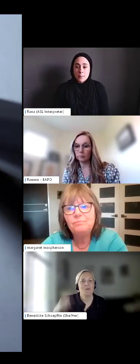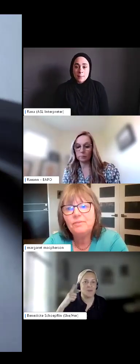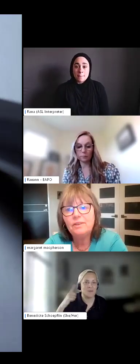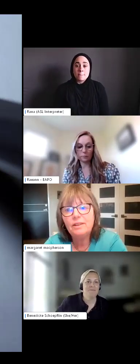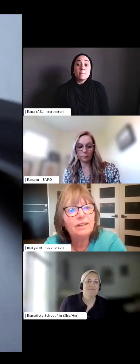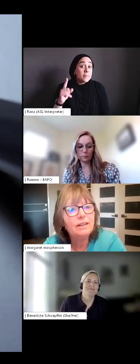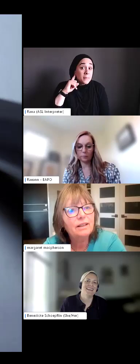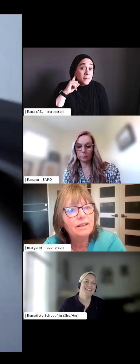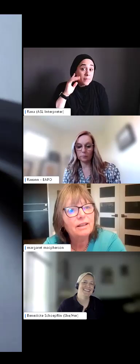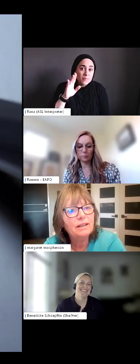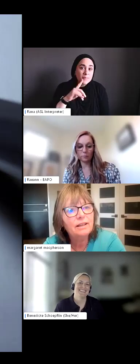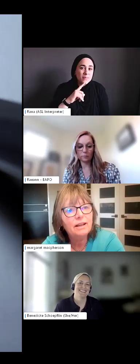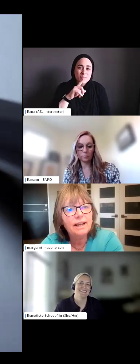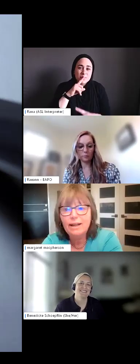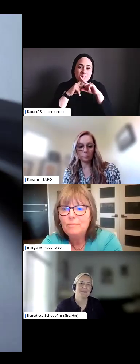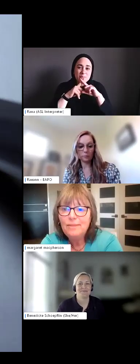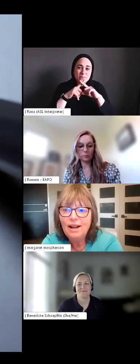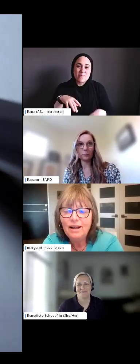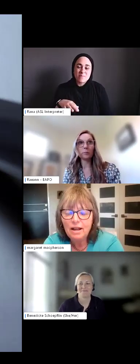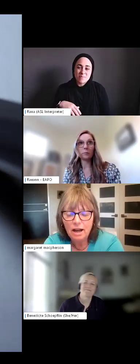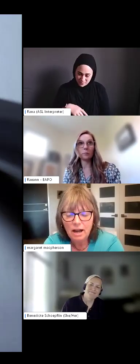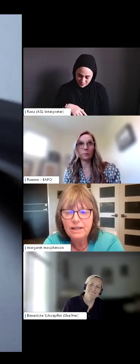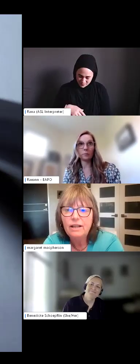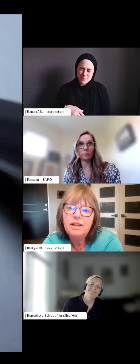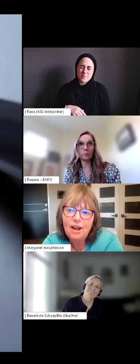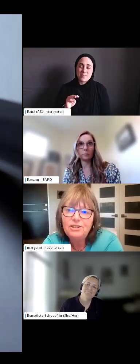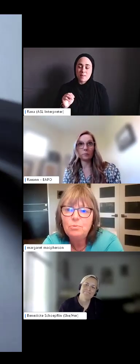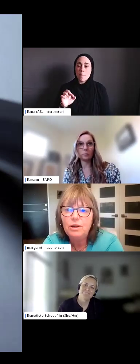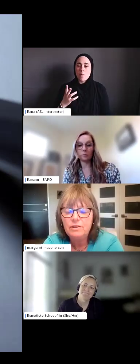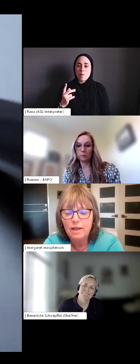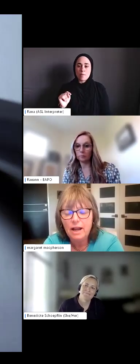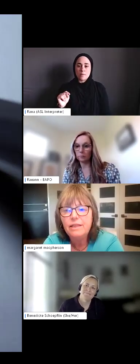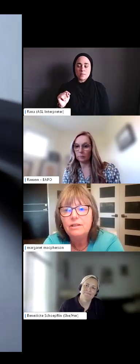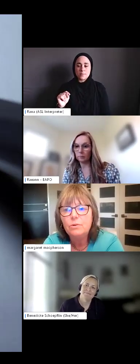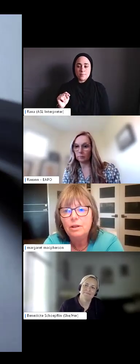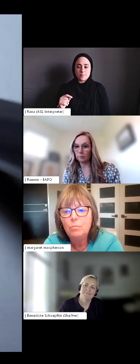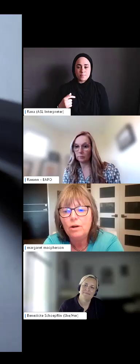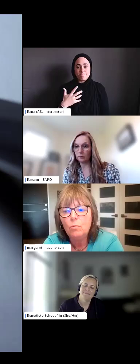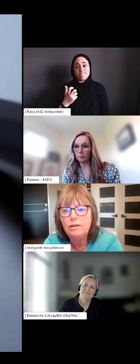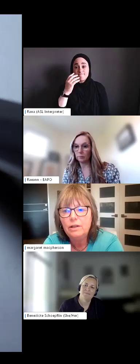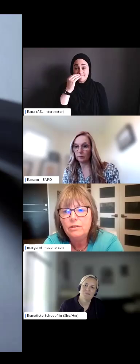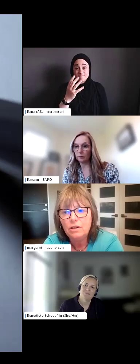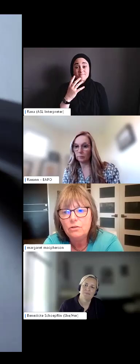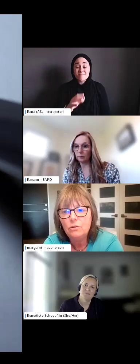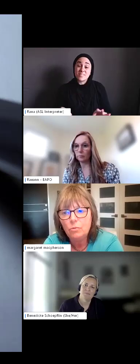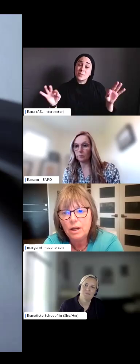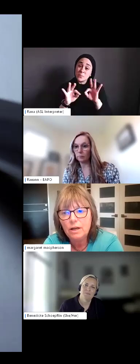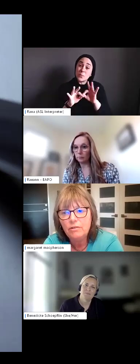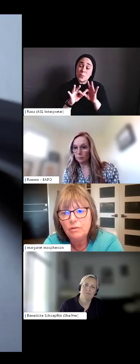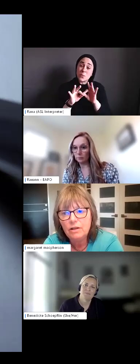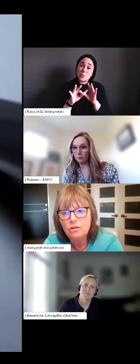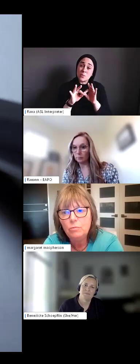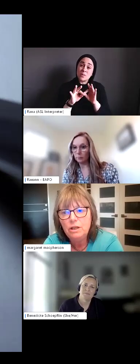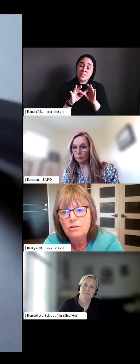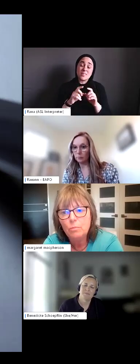Oh, you're muted. I am. I just wanted to say, I think it's really important why you need to not do this work